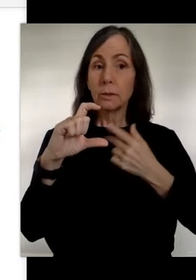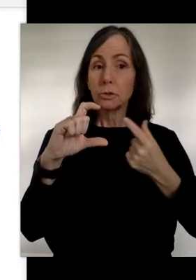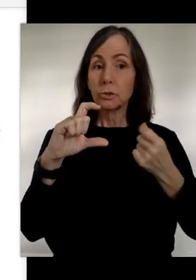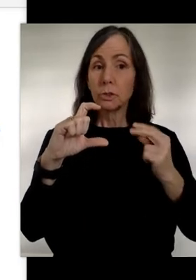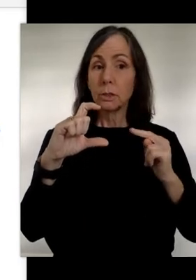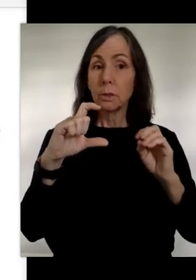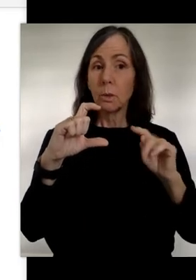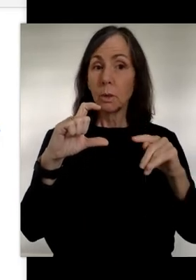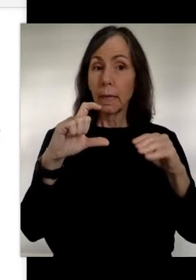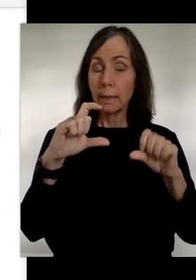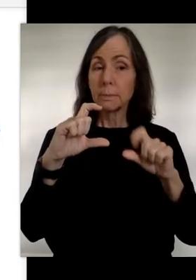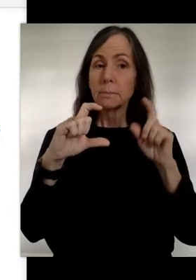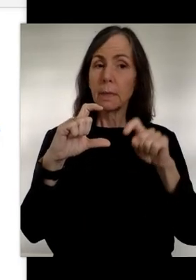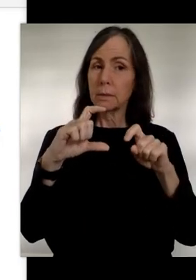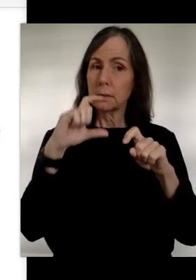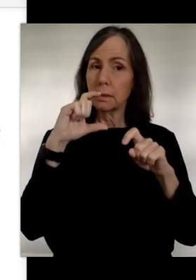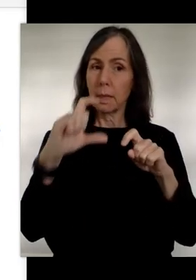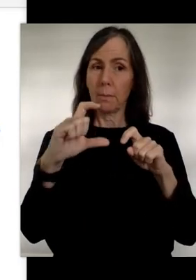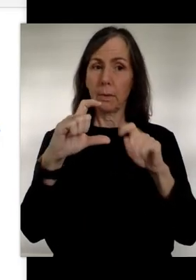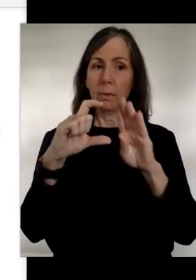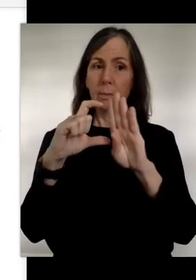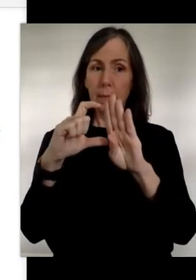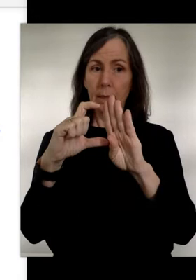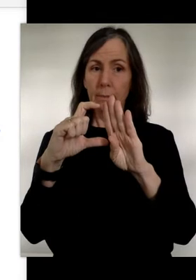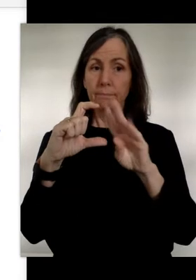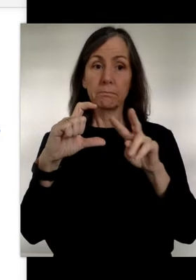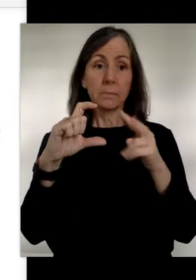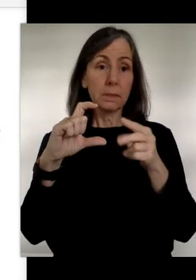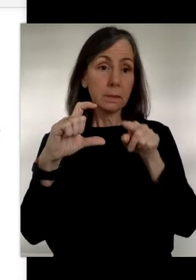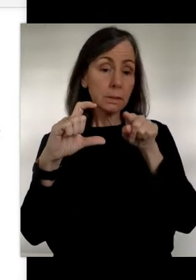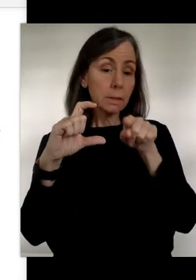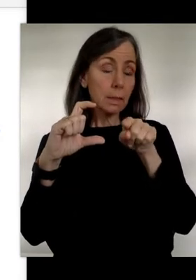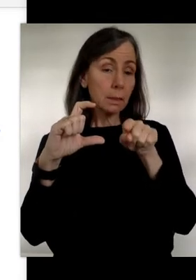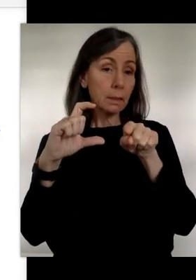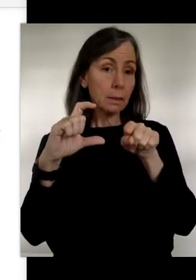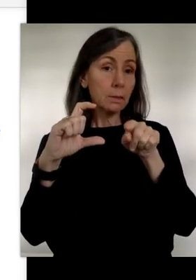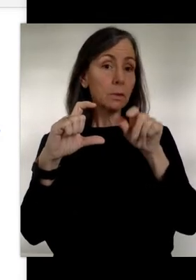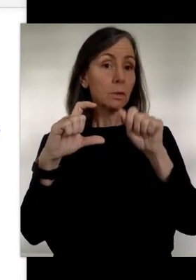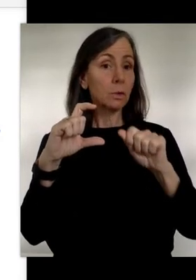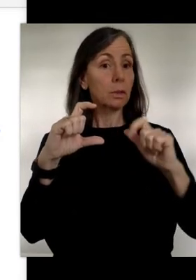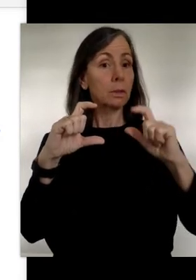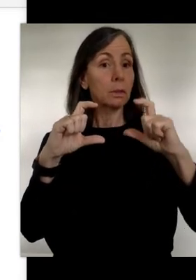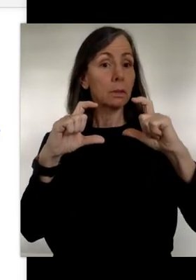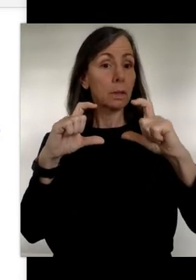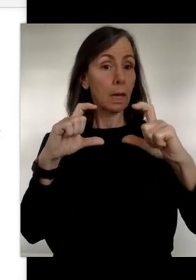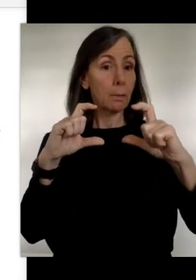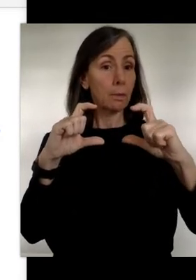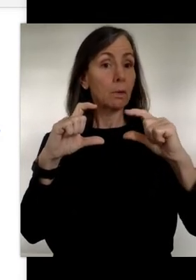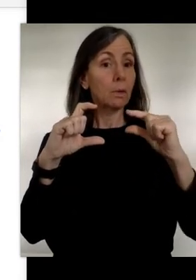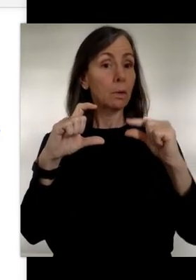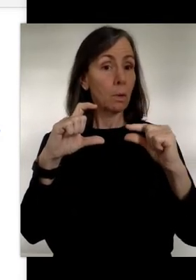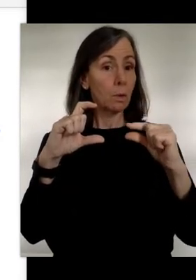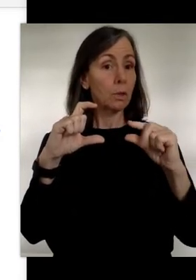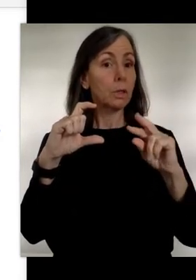B, and the second letter could either be a capital or a lowercase.